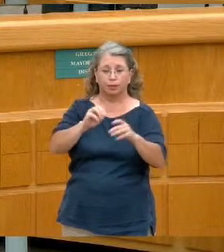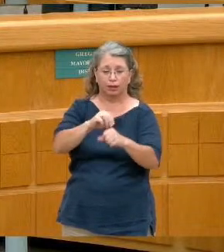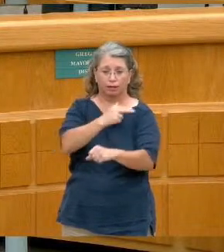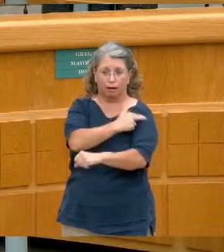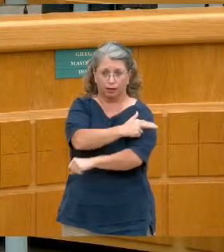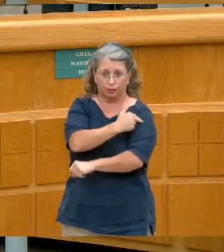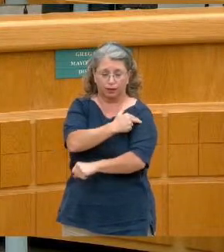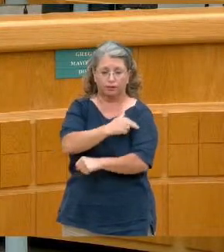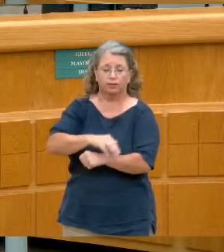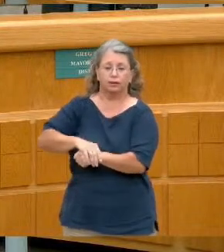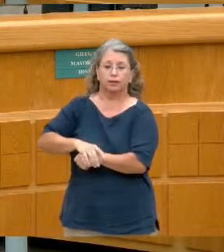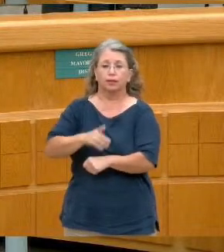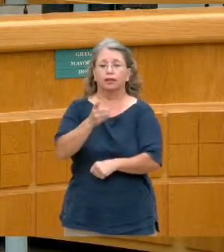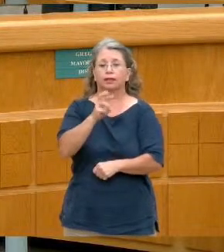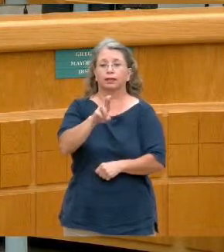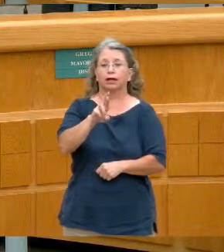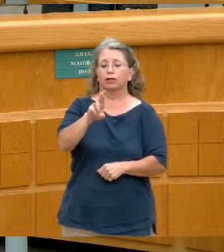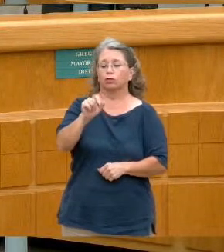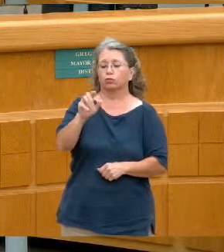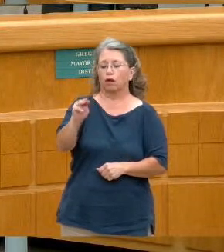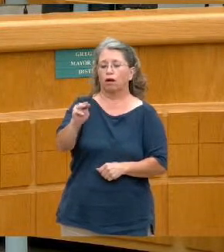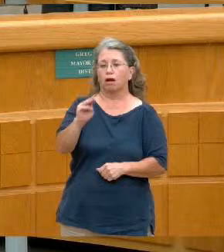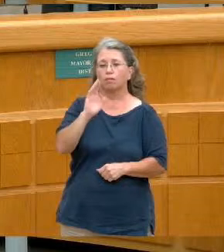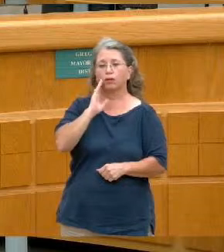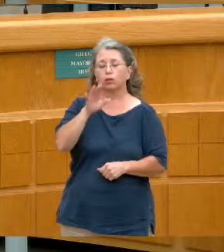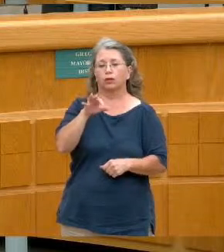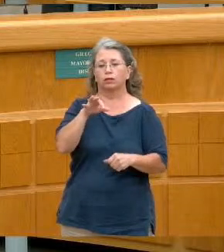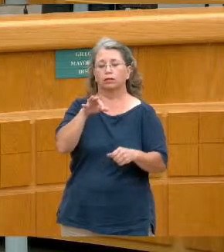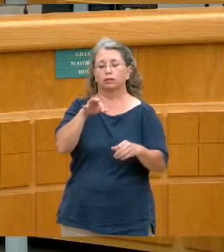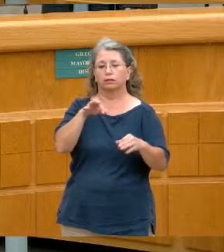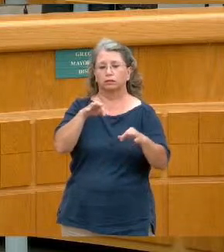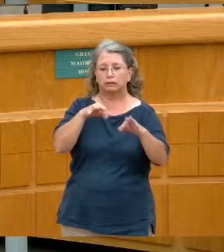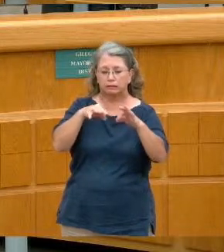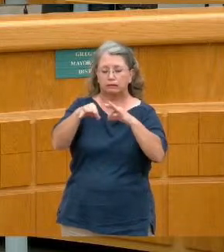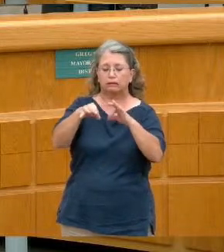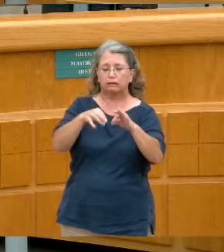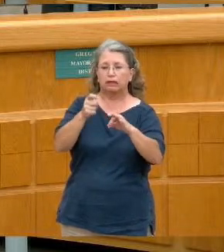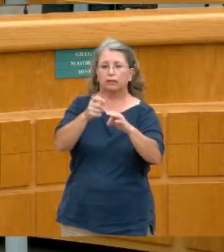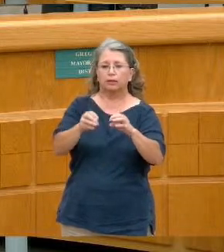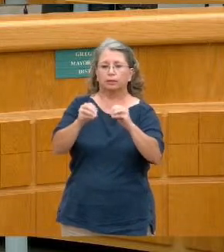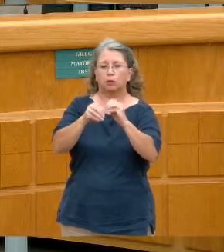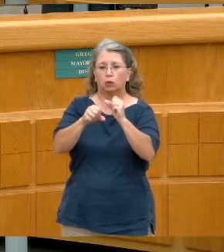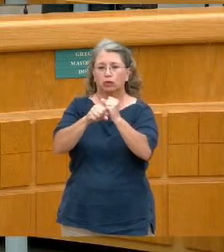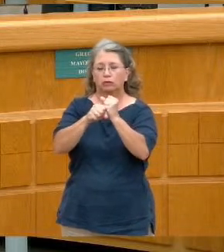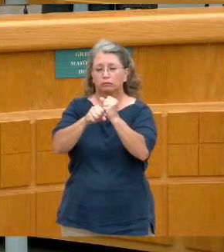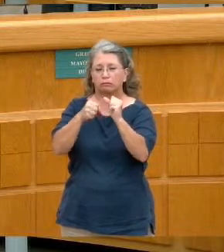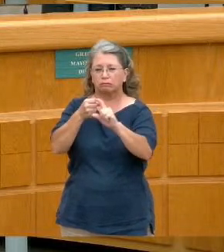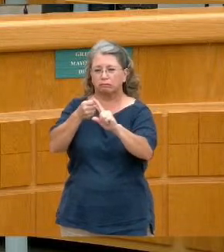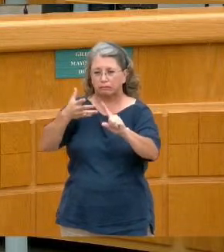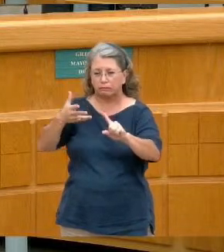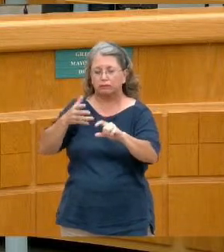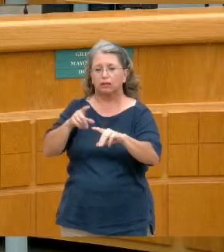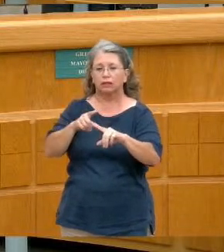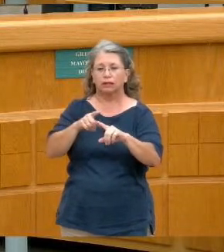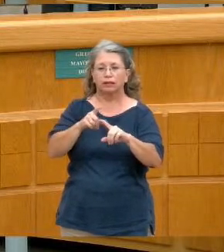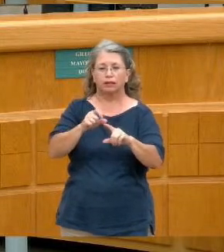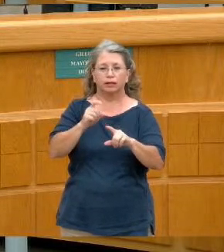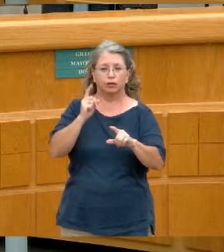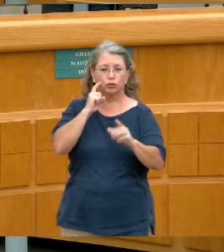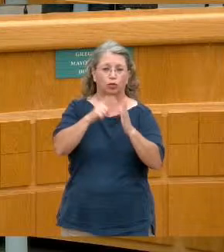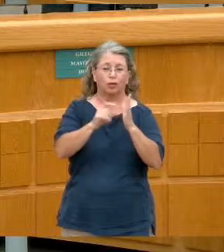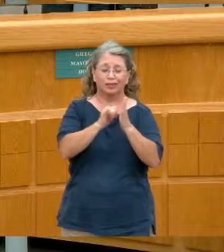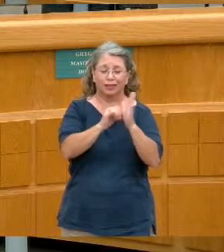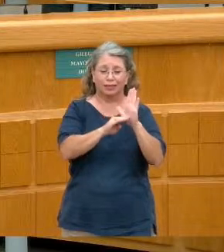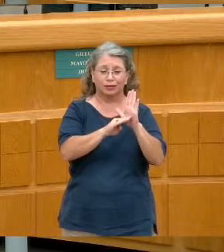And Dr. Ramachandruni will elaborate a little bit about that, but you can see the trend rising. Traditionally, our numbers, like I said, in